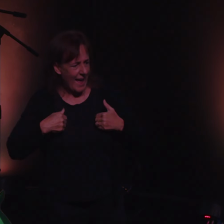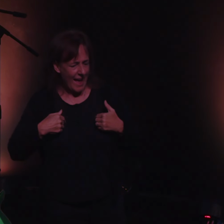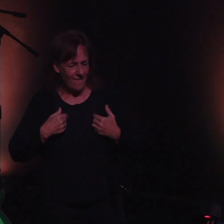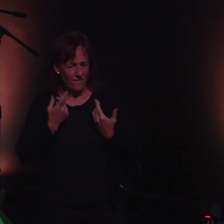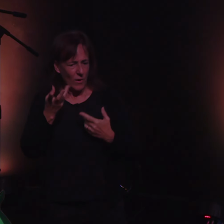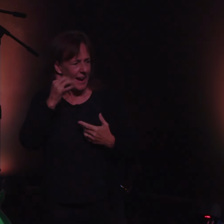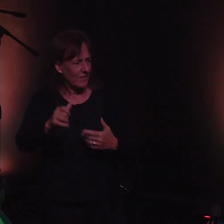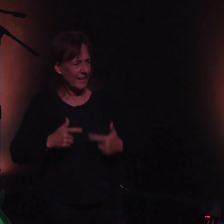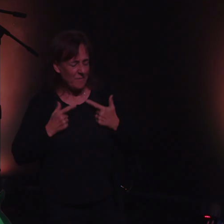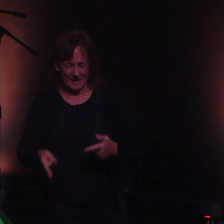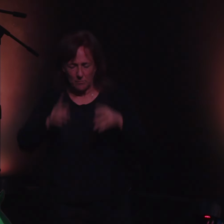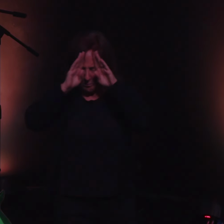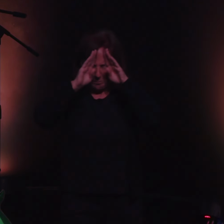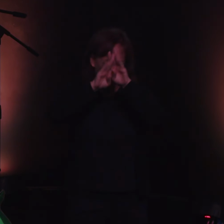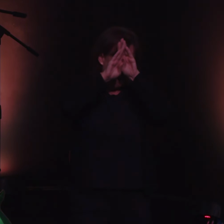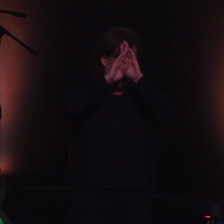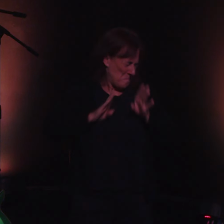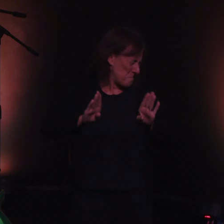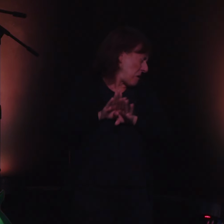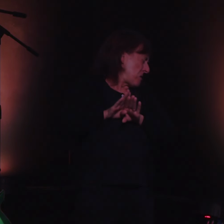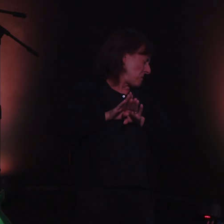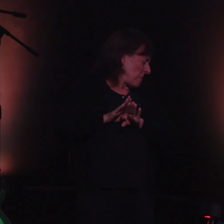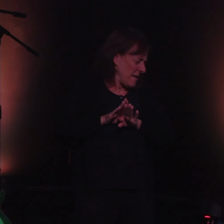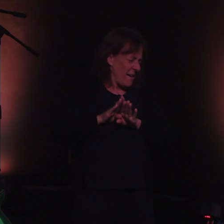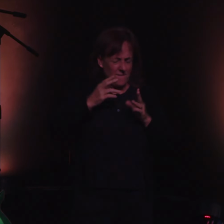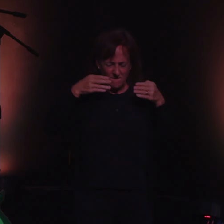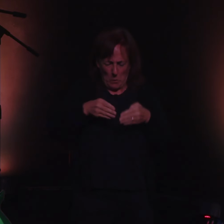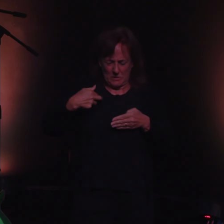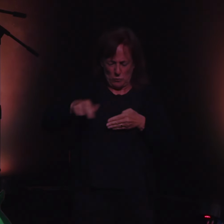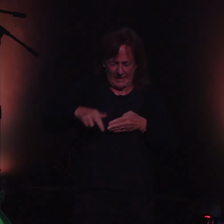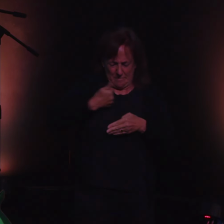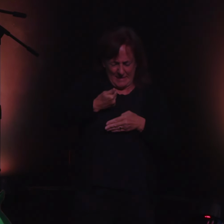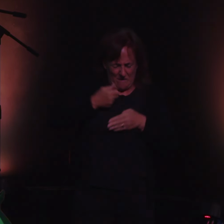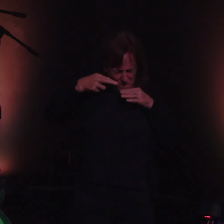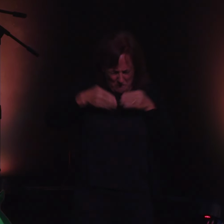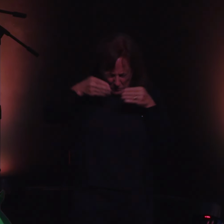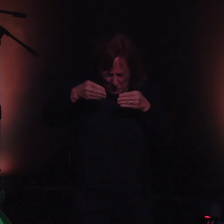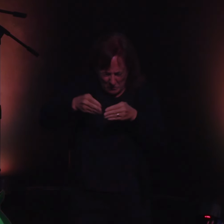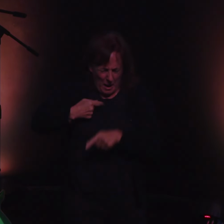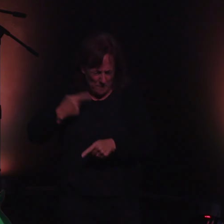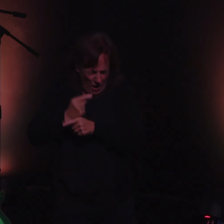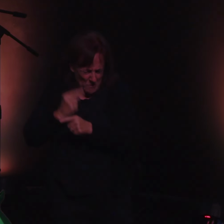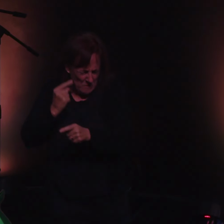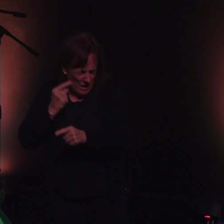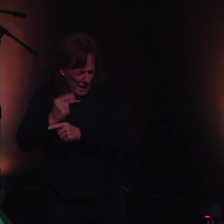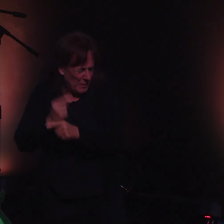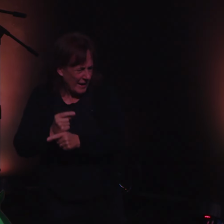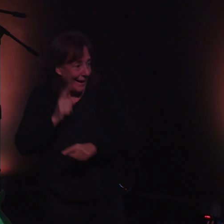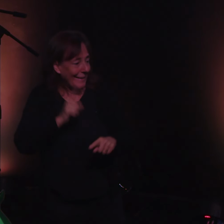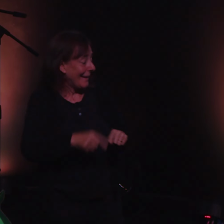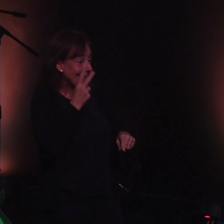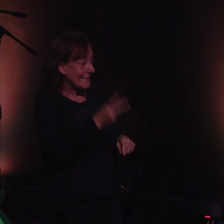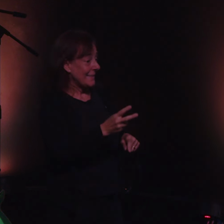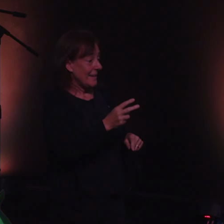him. But he's so close-minded. He's so focused on religion. He's so focused on being right and true that he can't